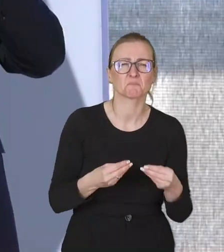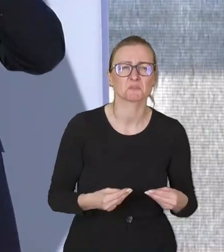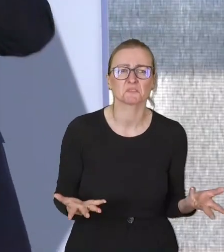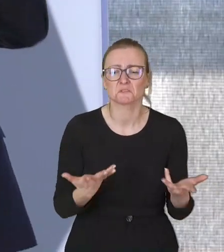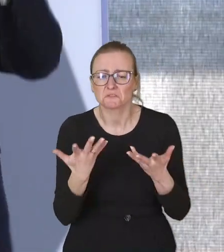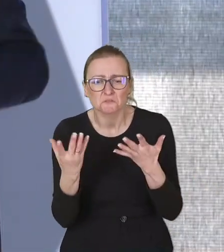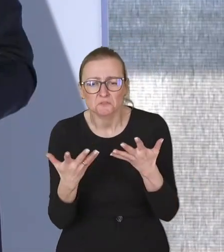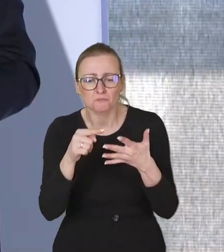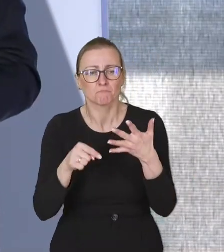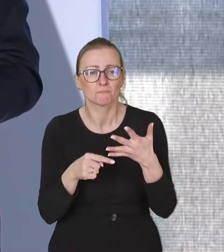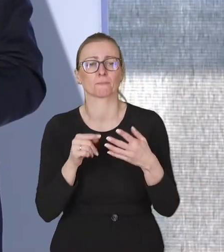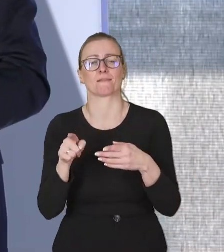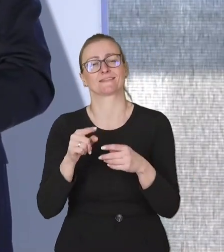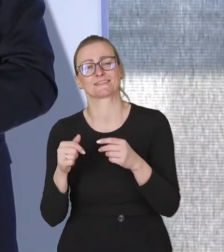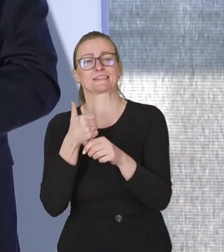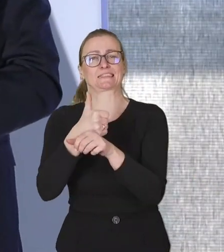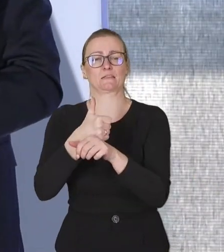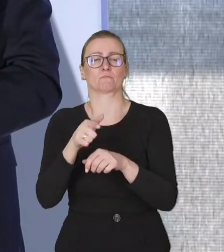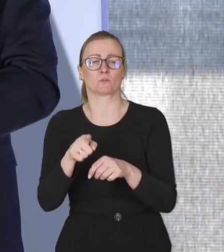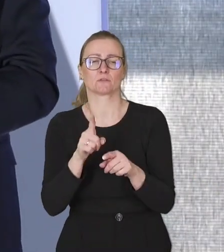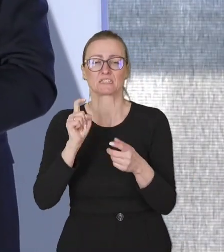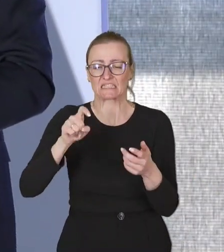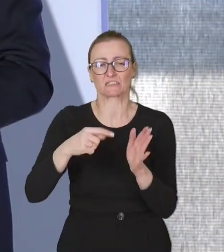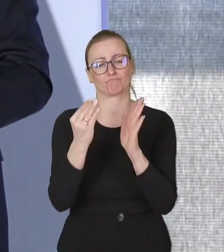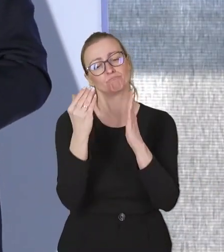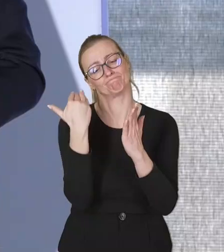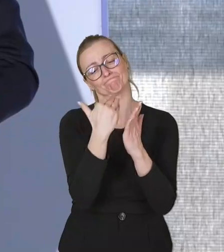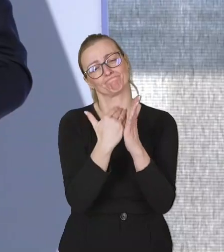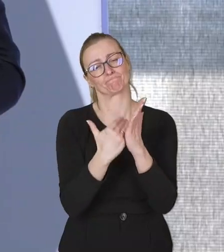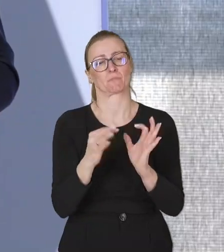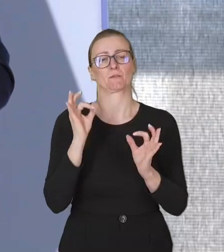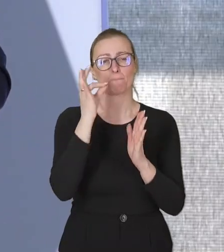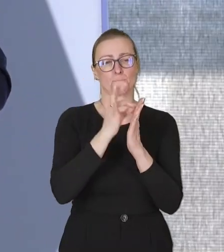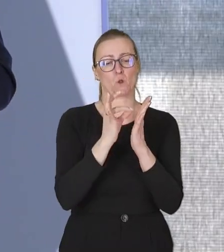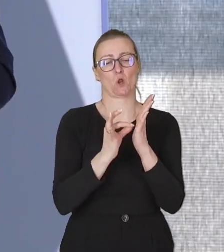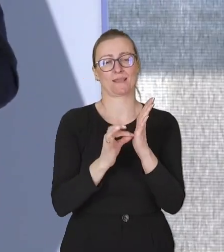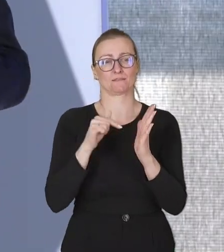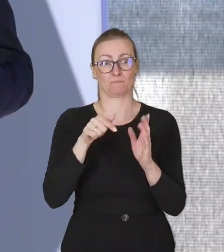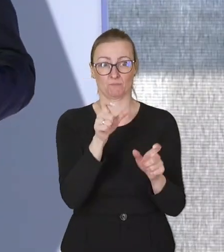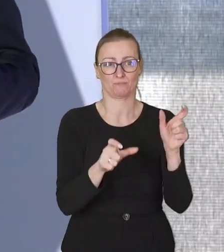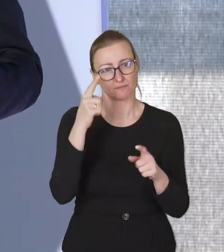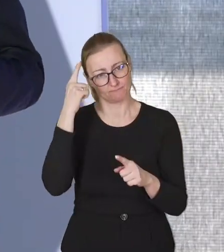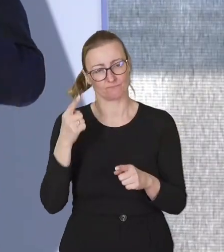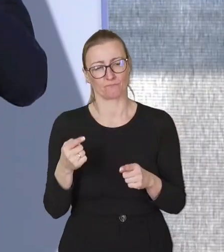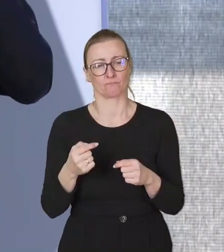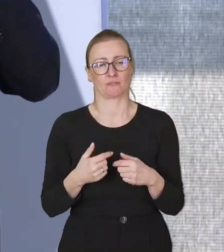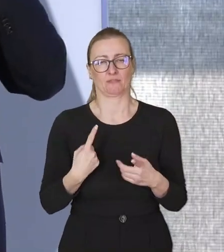regional, national, and EU-wide strategies. There is also the clear need to strengthen the